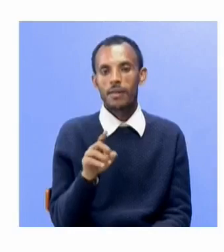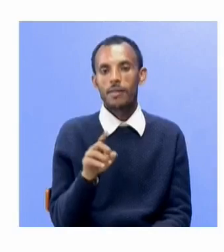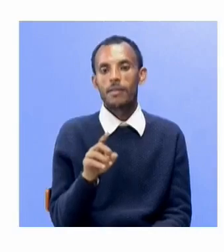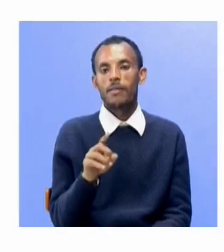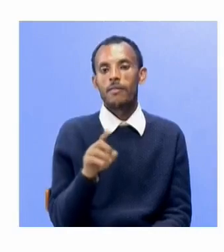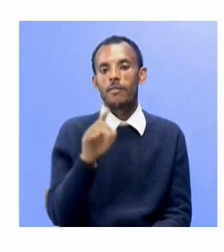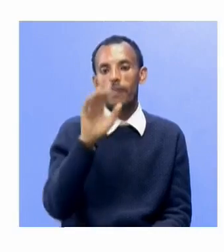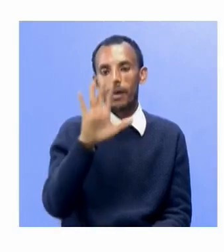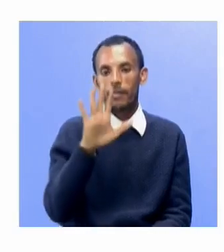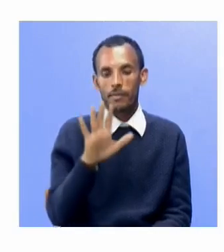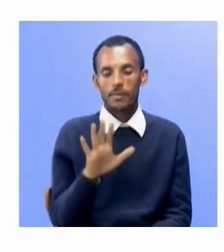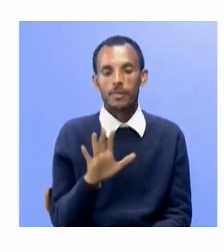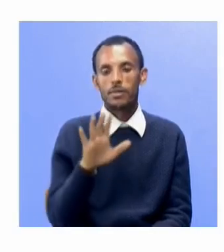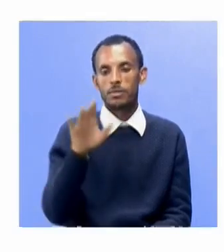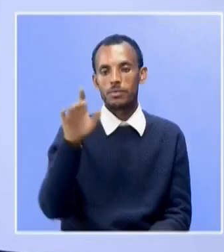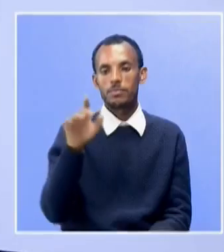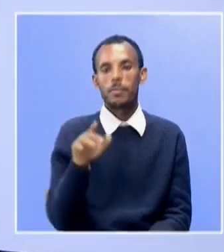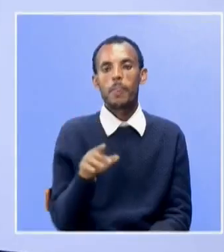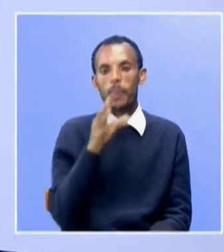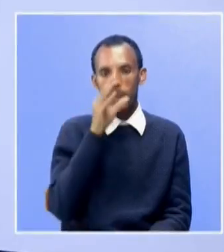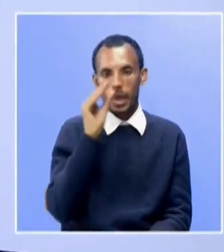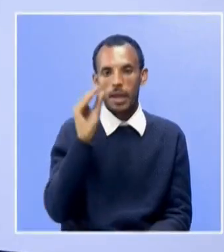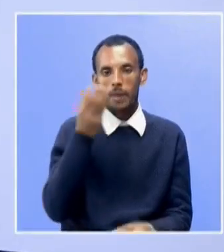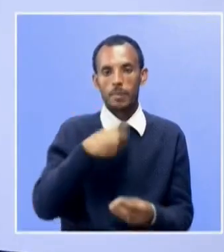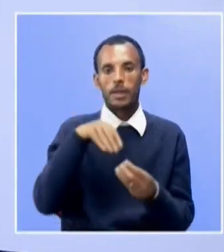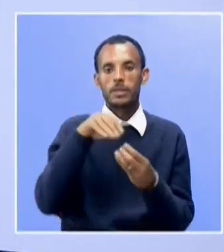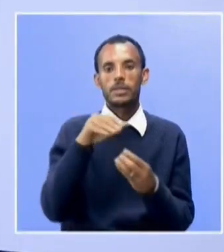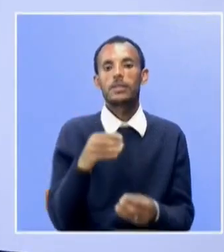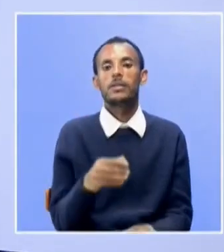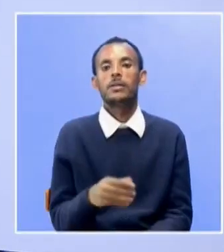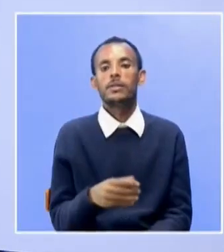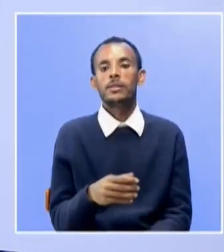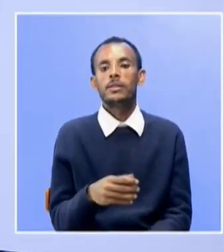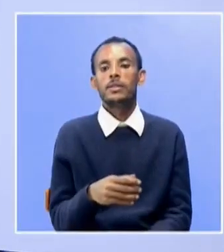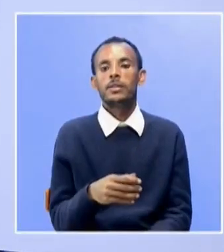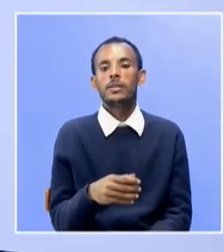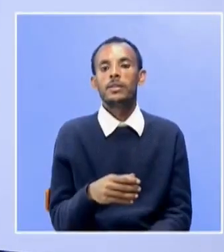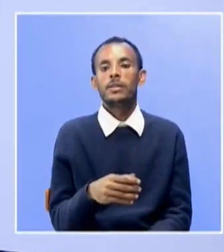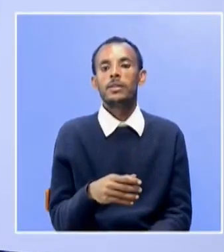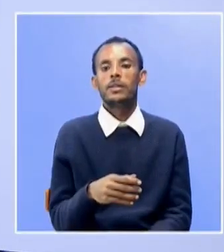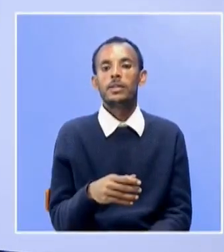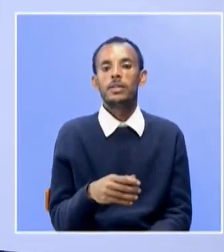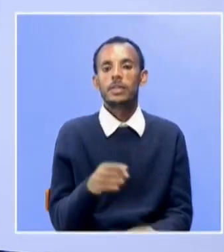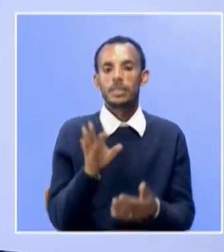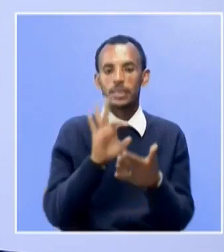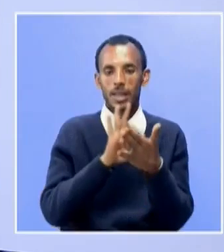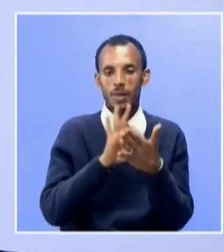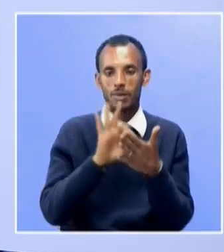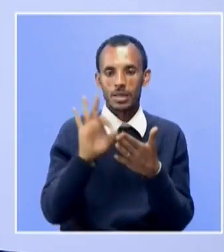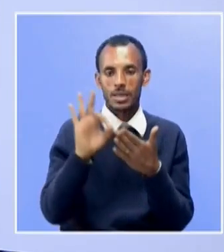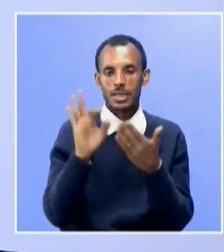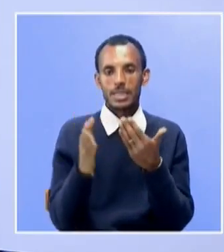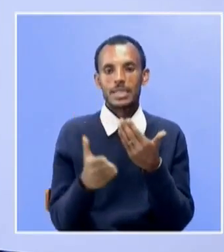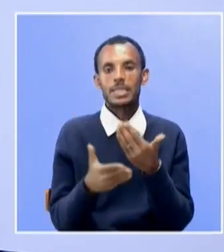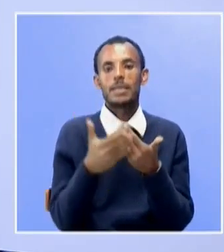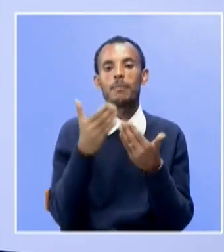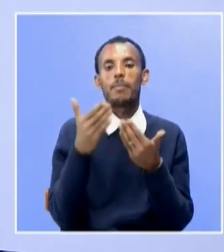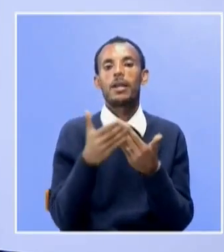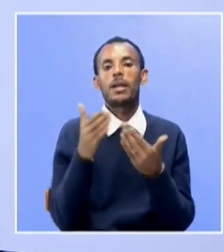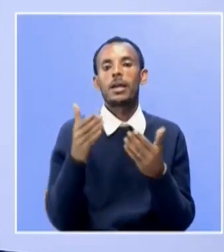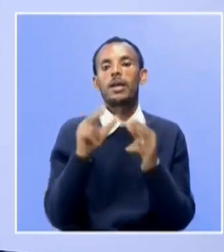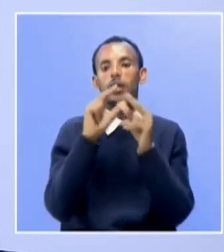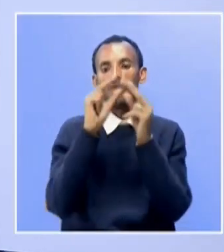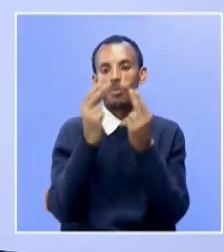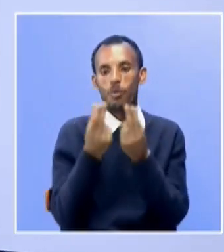let's first put another tally mark so that the counting simple, make it in group of